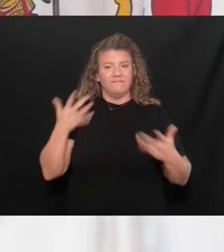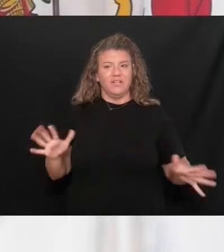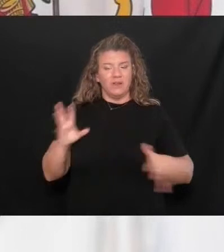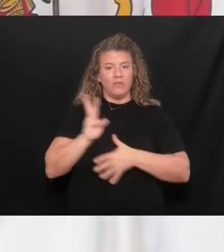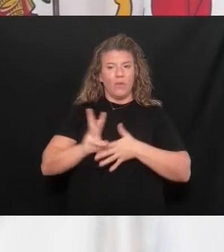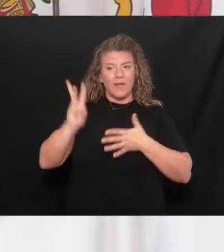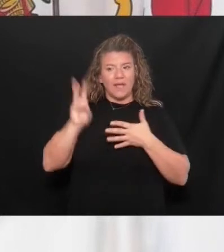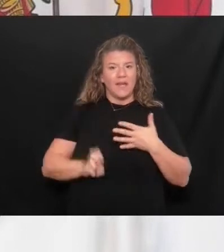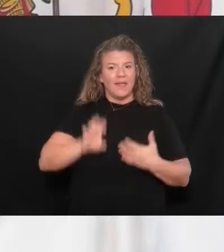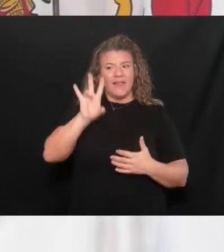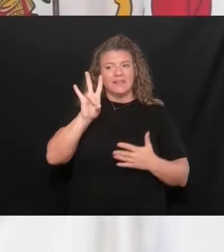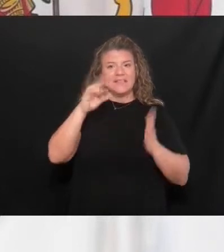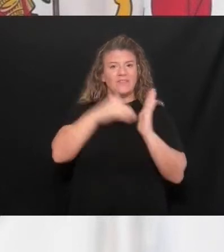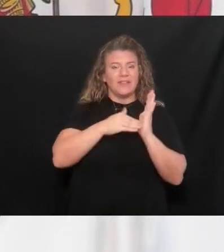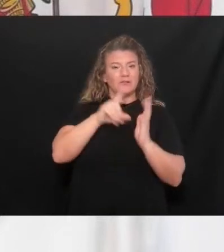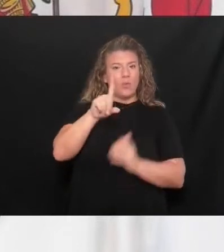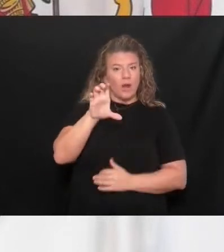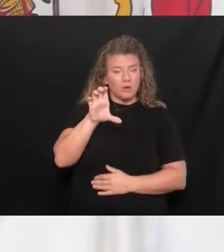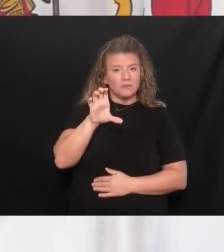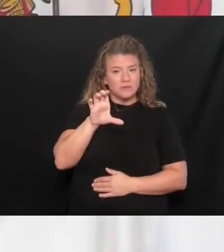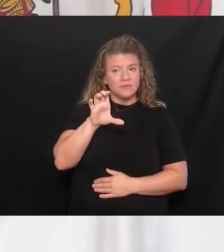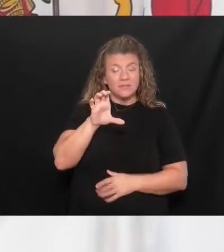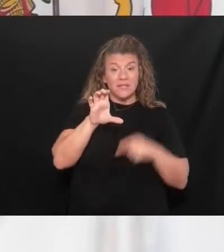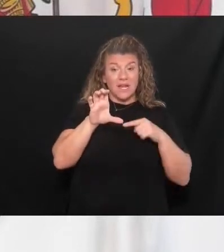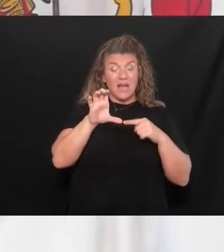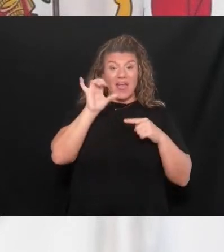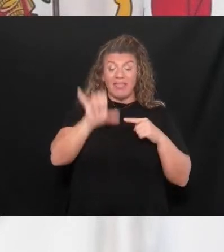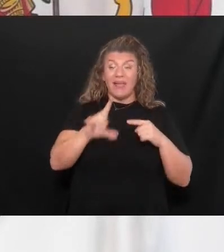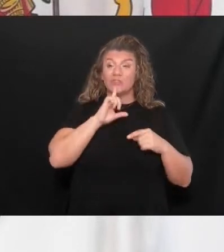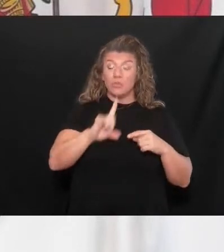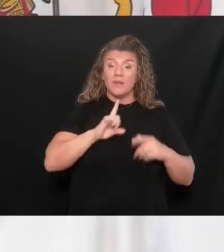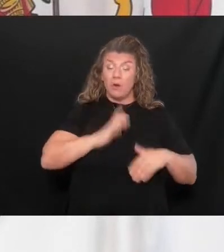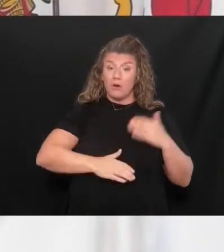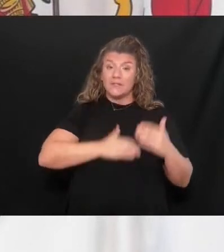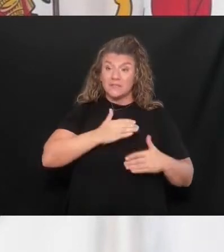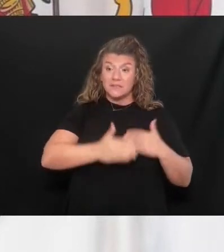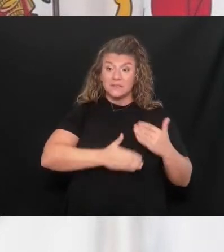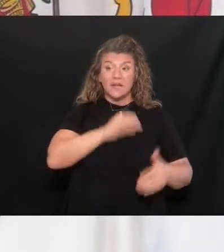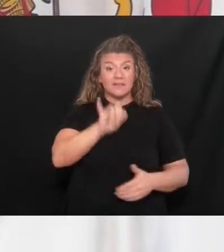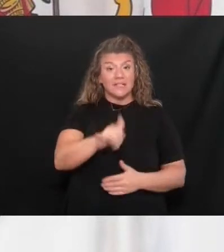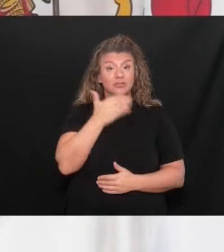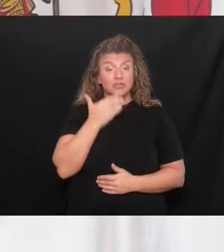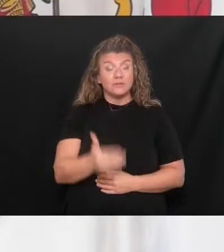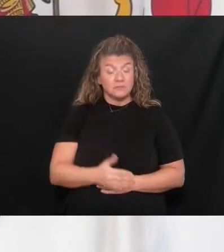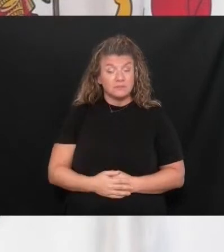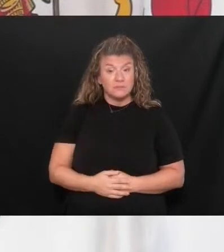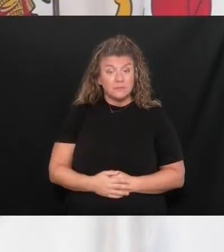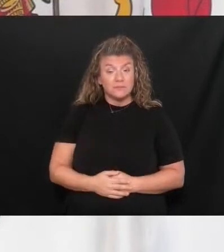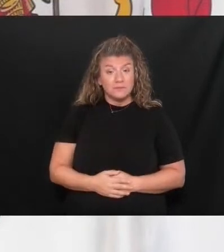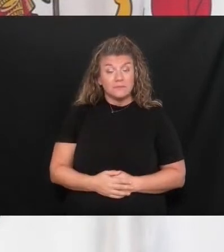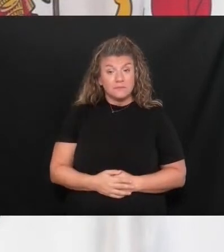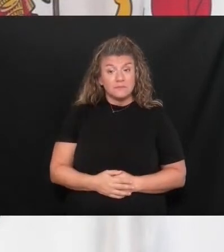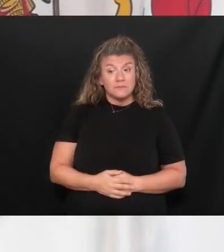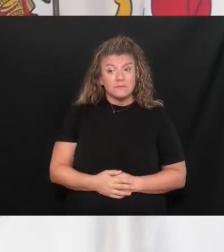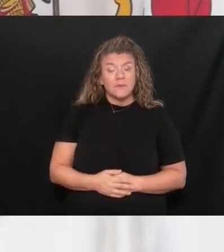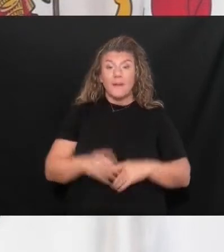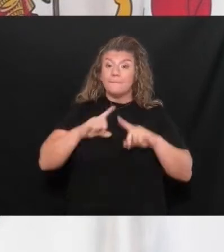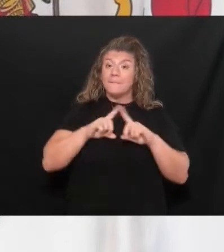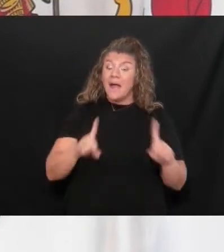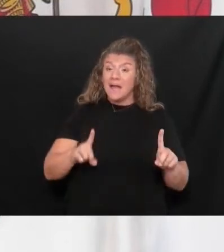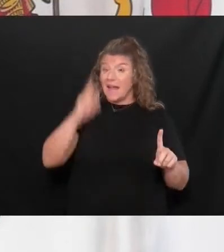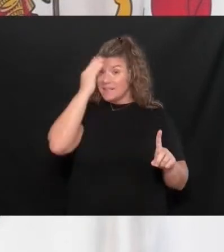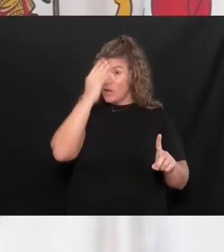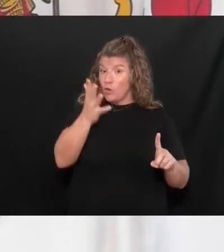weekend at 7,100. That's really progress, and that's good. But I tell